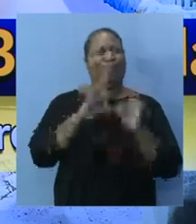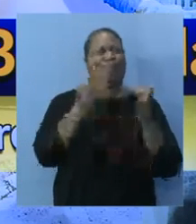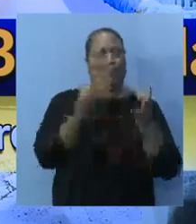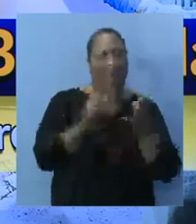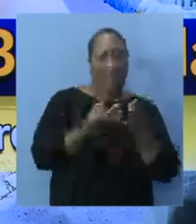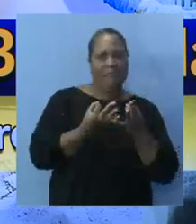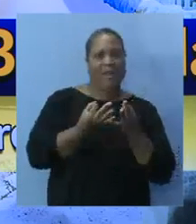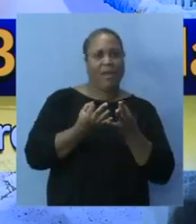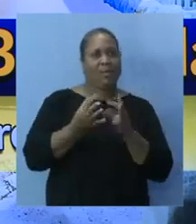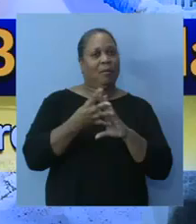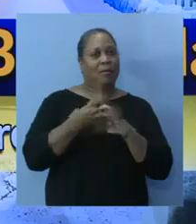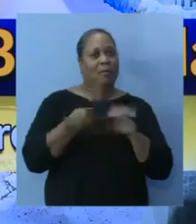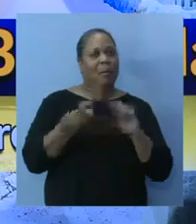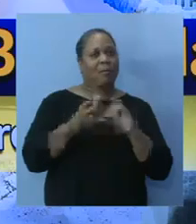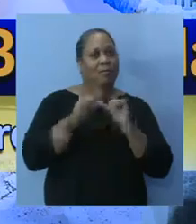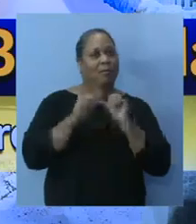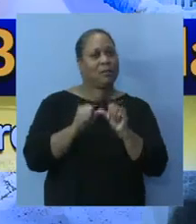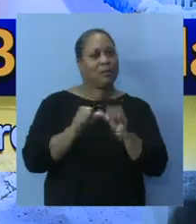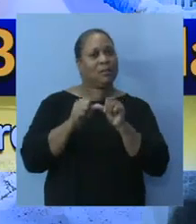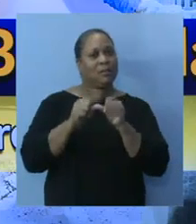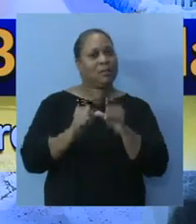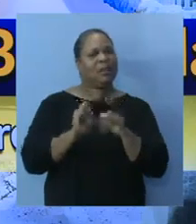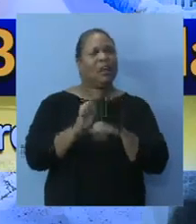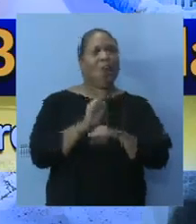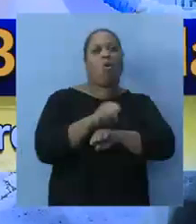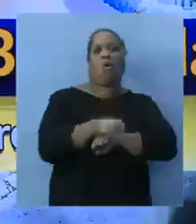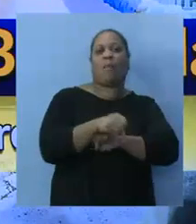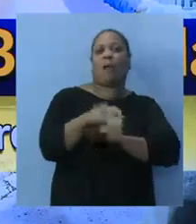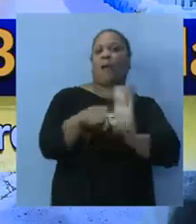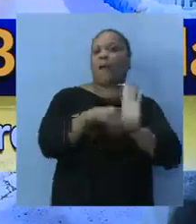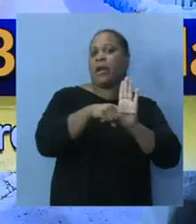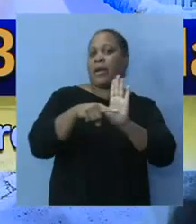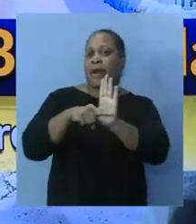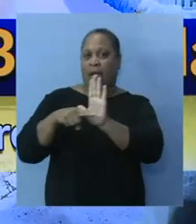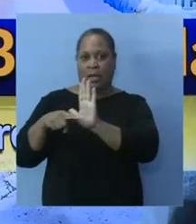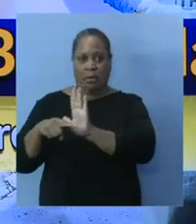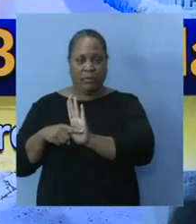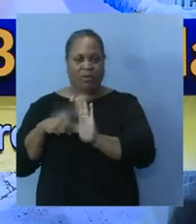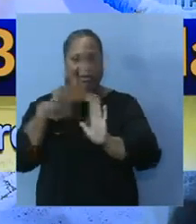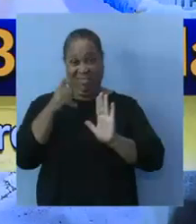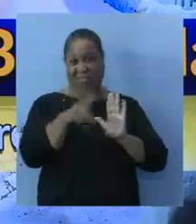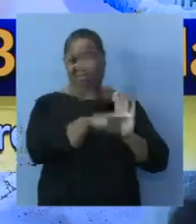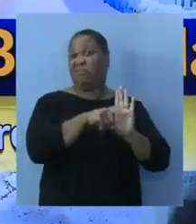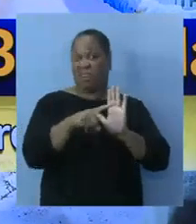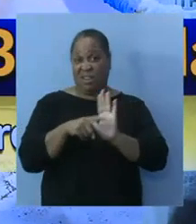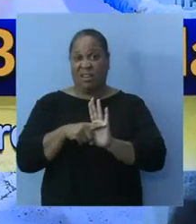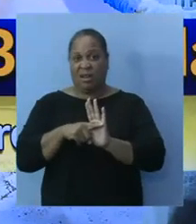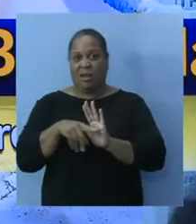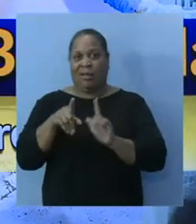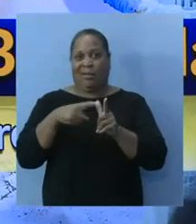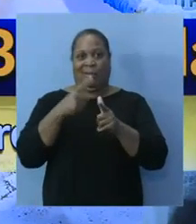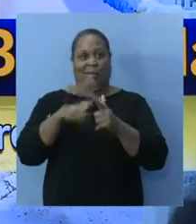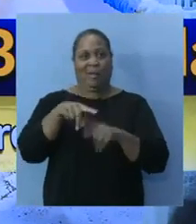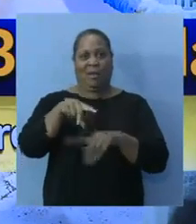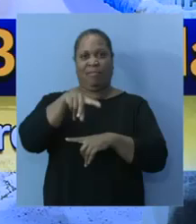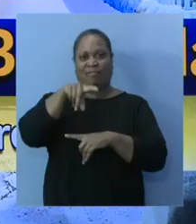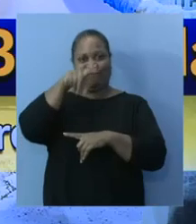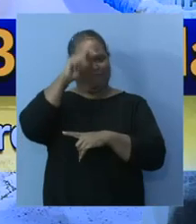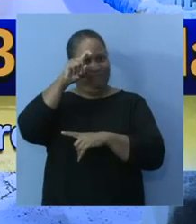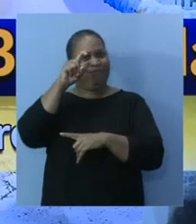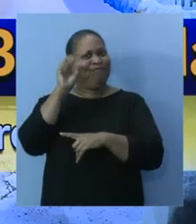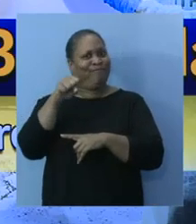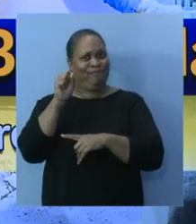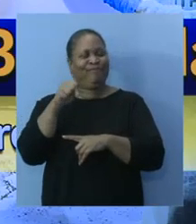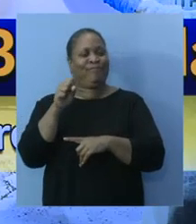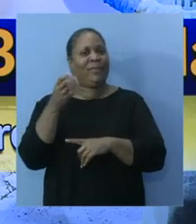And the message is just to continue to overpower the negativity. Because the negativity is there. Skepticism is healthy, without question.